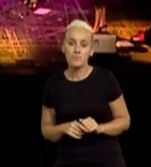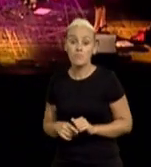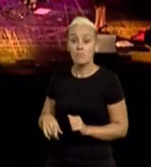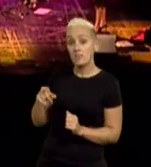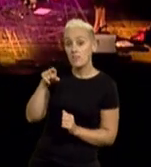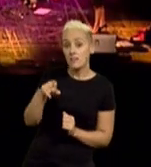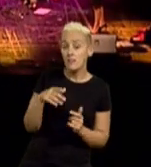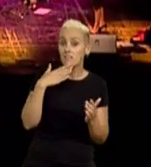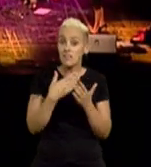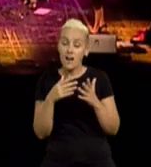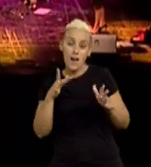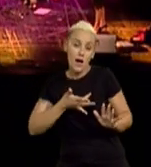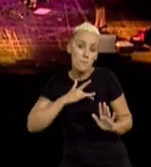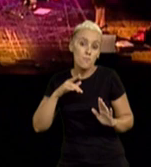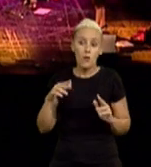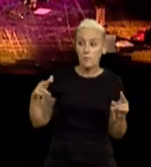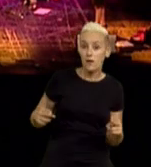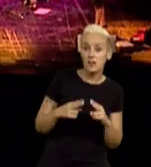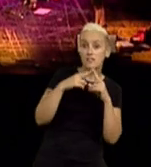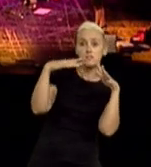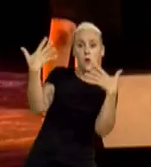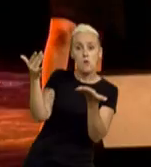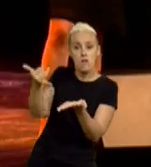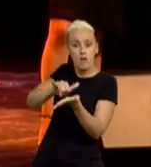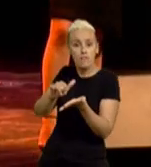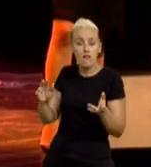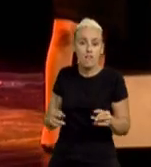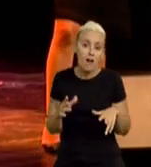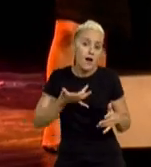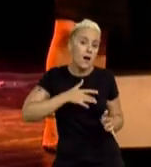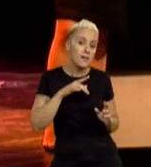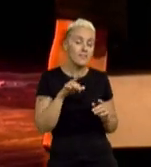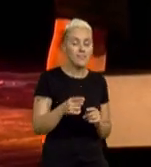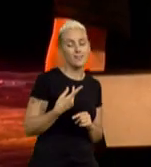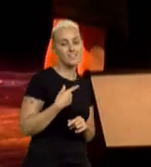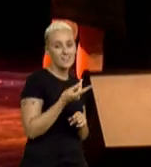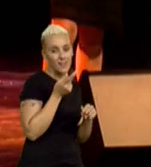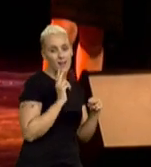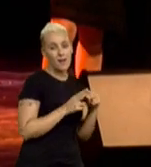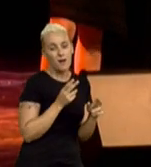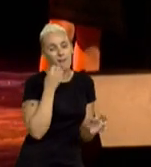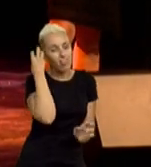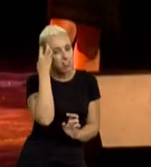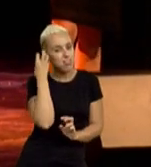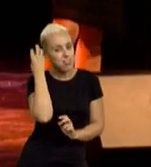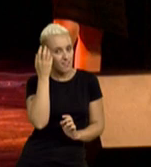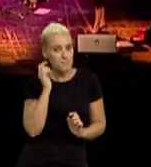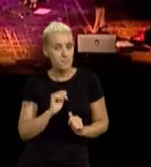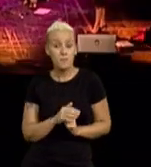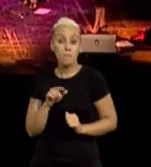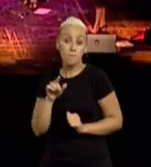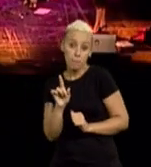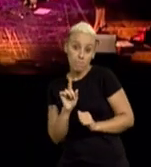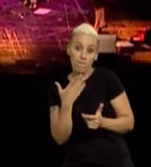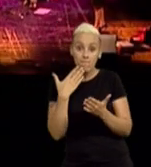It's a Paris, London, Bali, New York in June, ravishing momentum of joy.